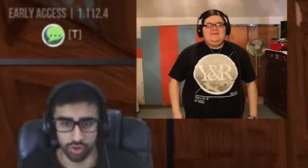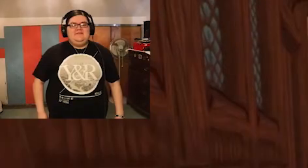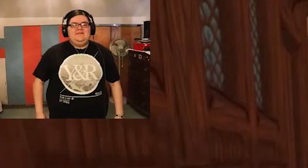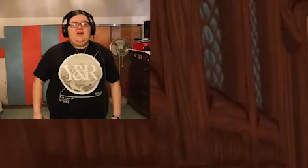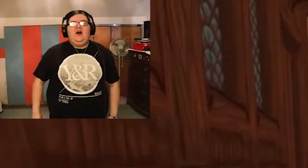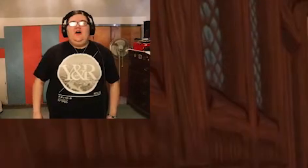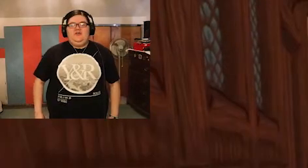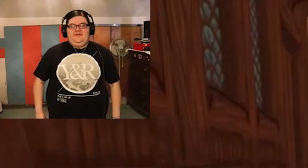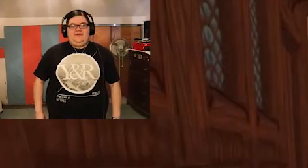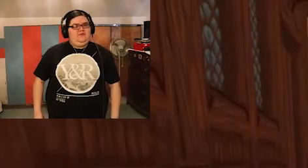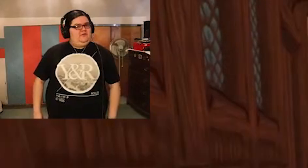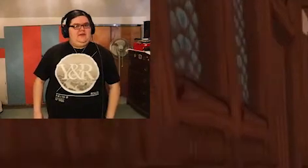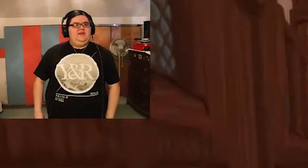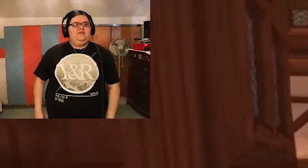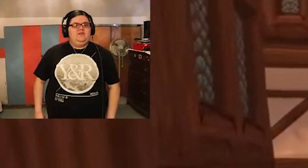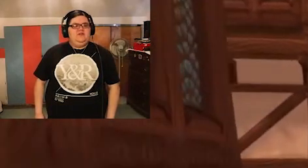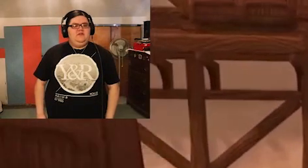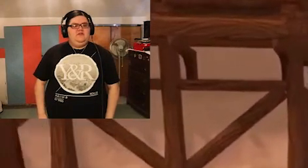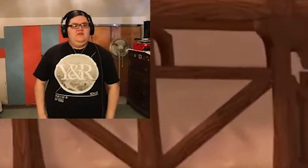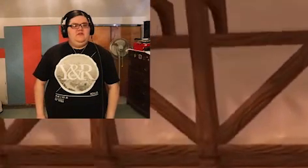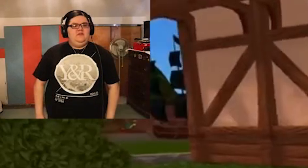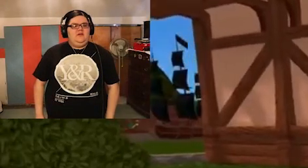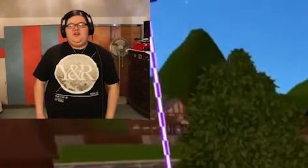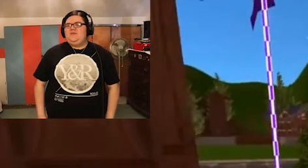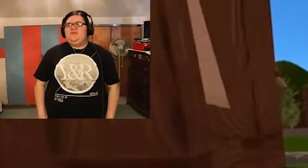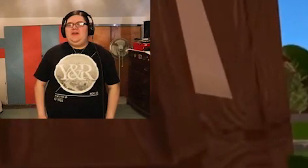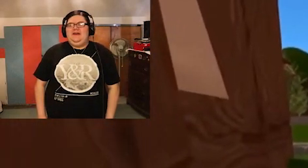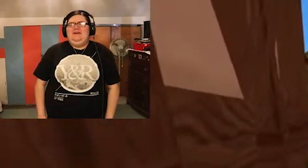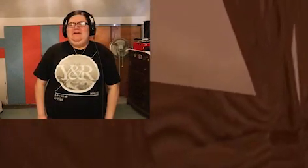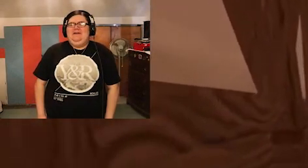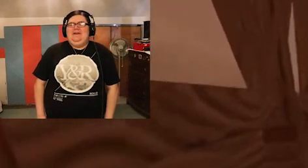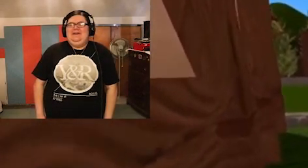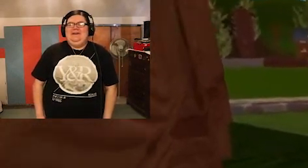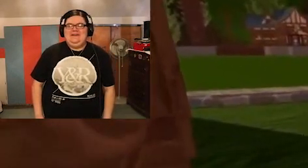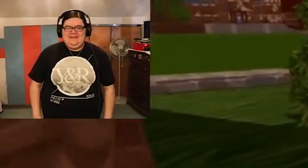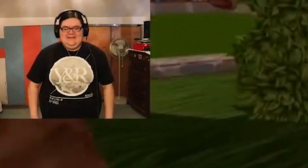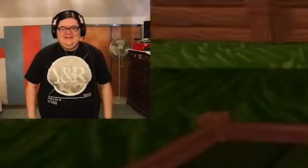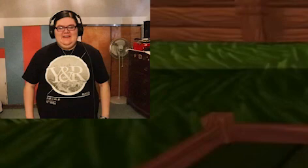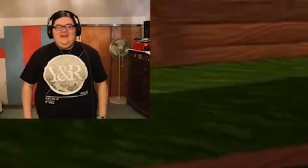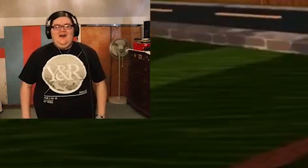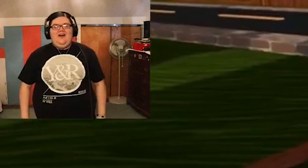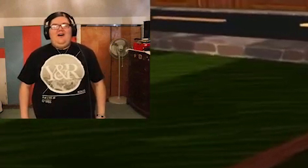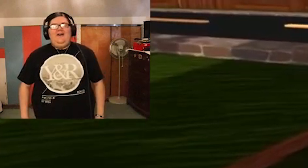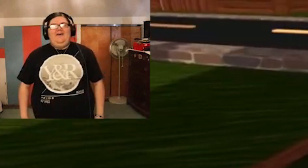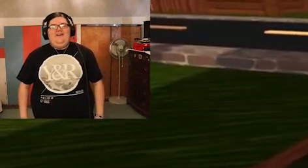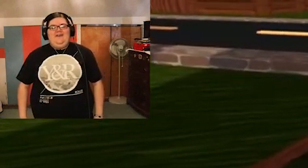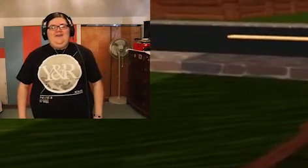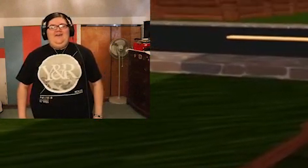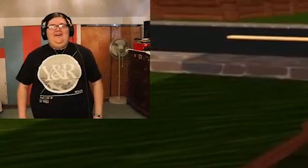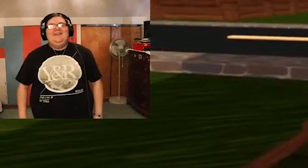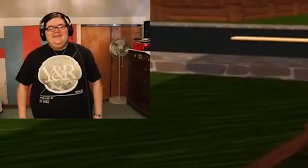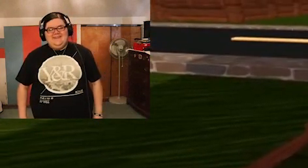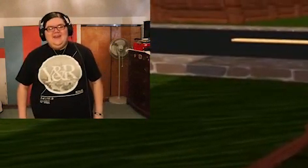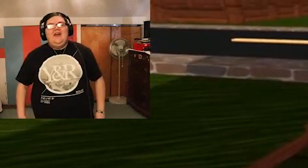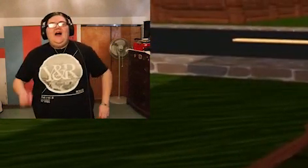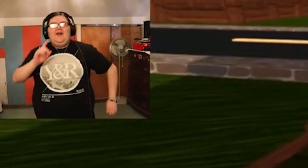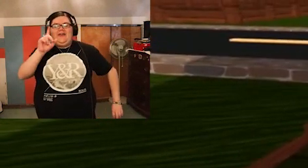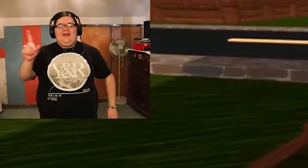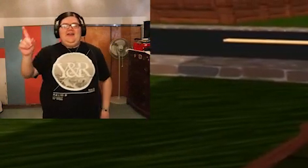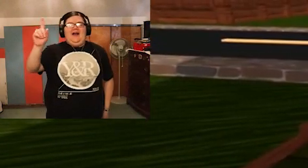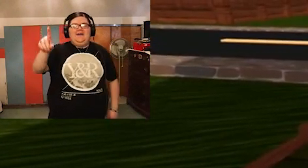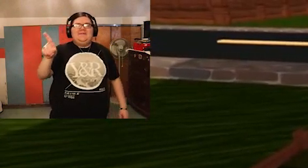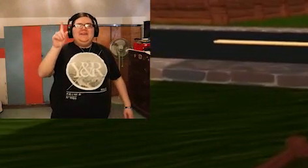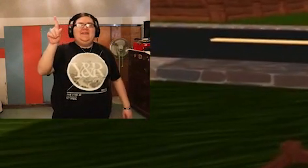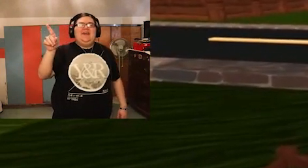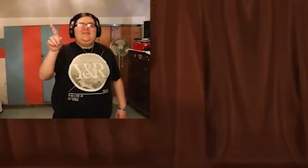guys voted him off. Off the island. Oh, they vote. Oh, we did? I don't remember that. Why? Why? Oh my god, I'm among.